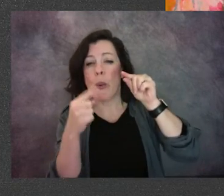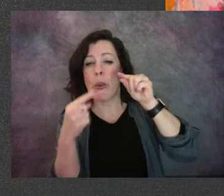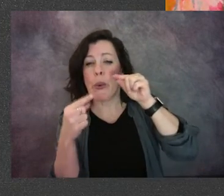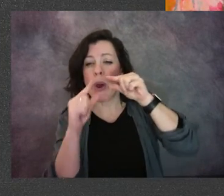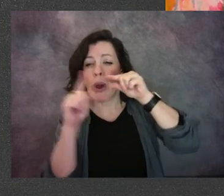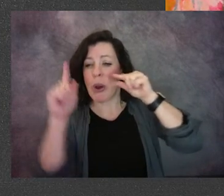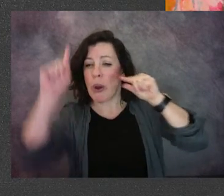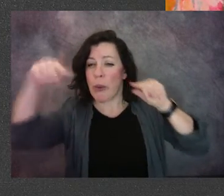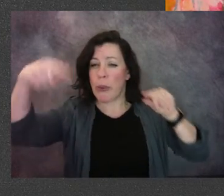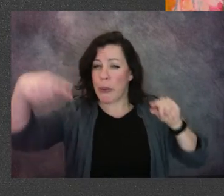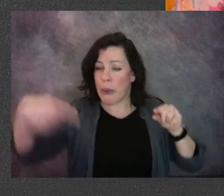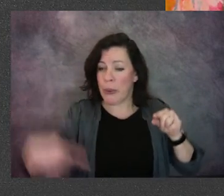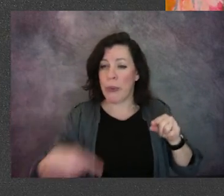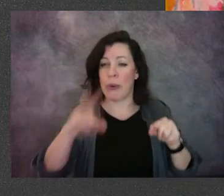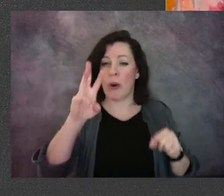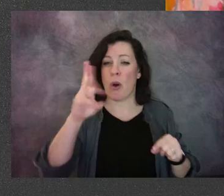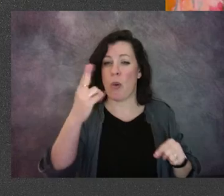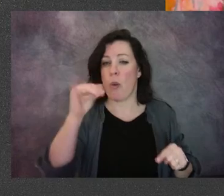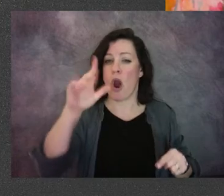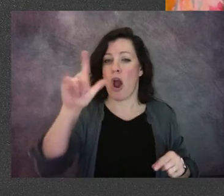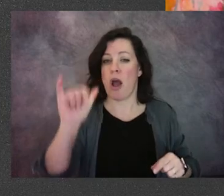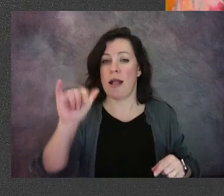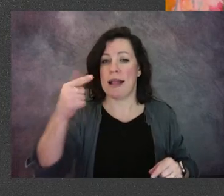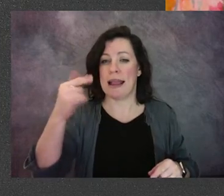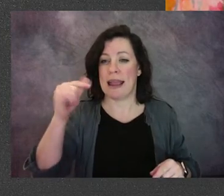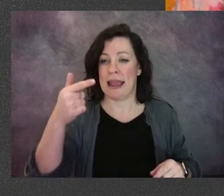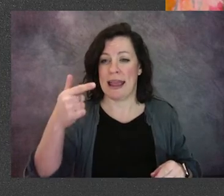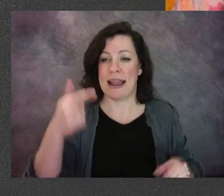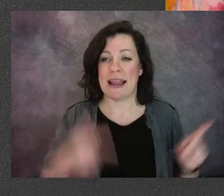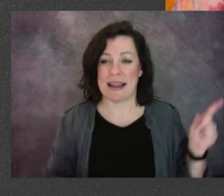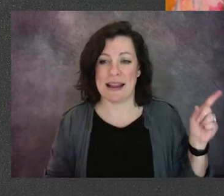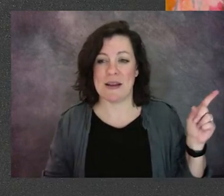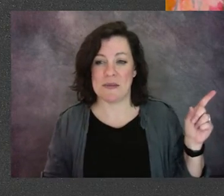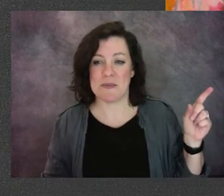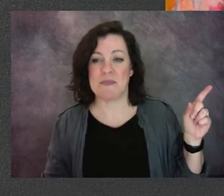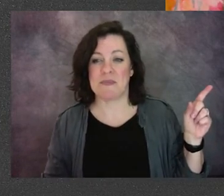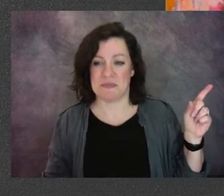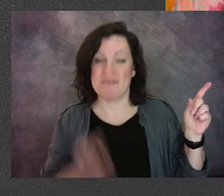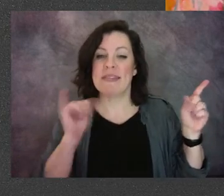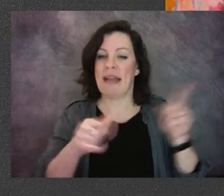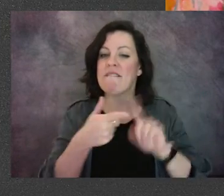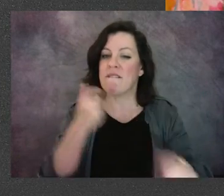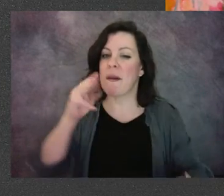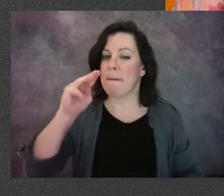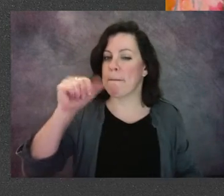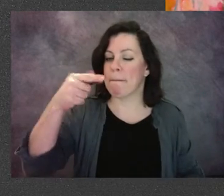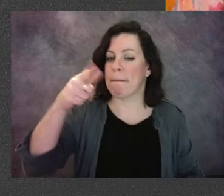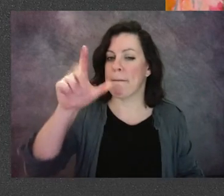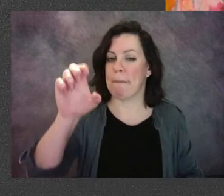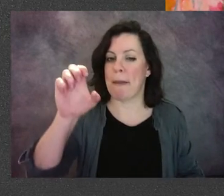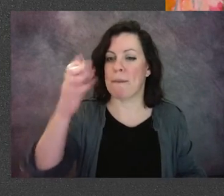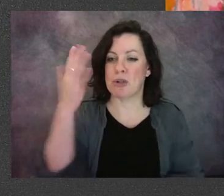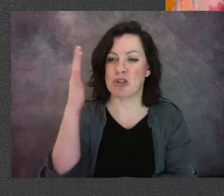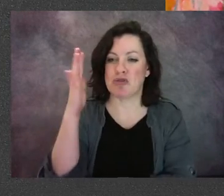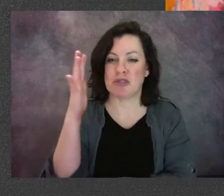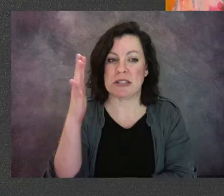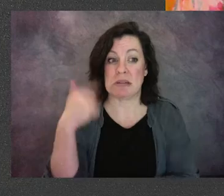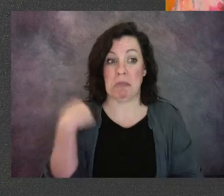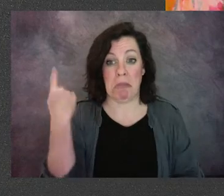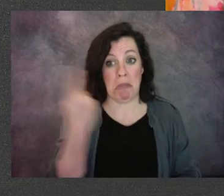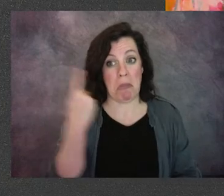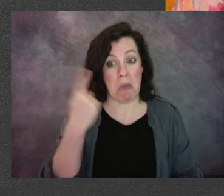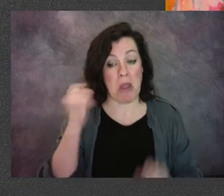these? They come flying out of the sky off of maple tree. These are